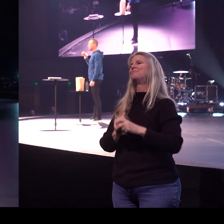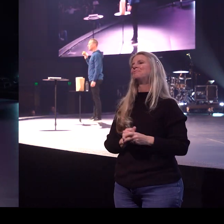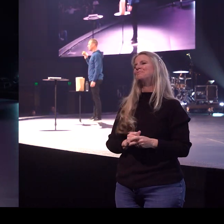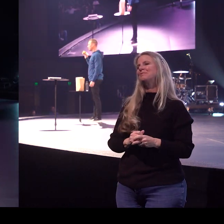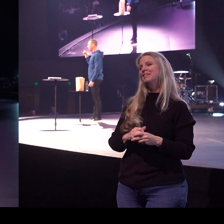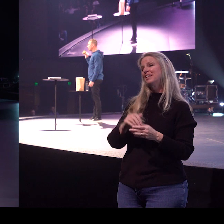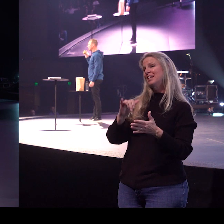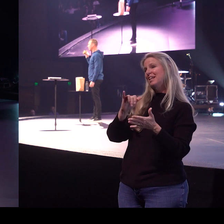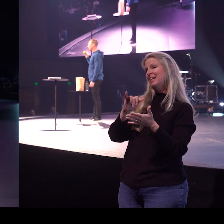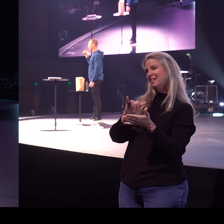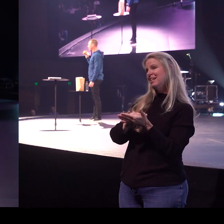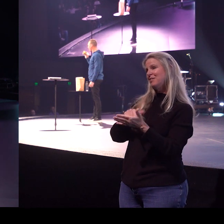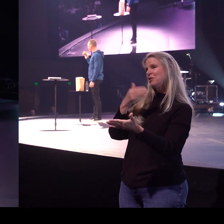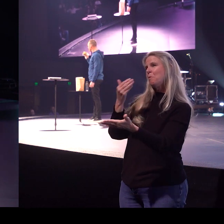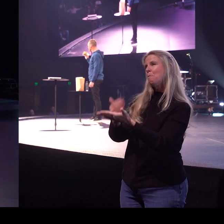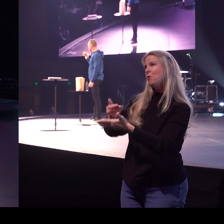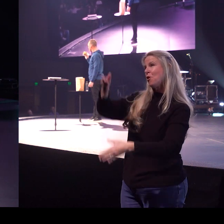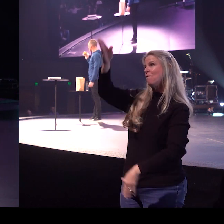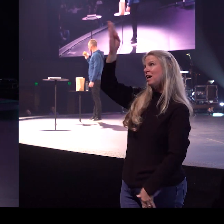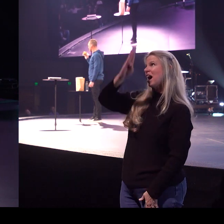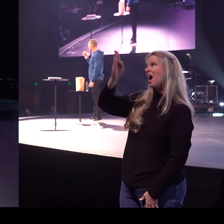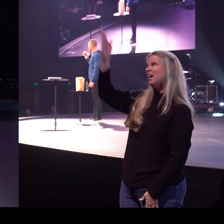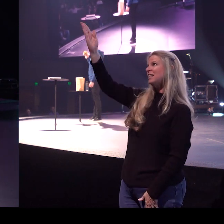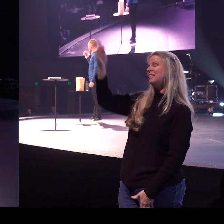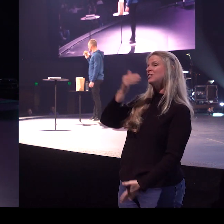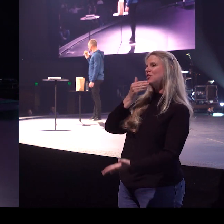this proves that God is good, all right, right here.